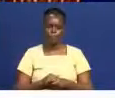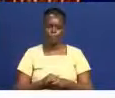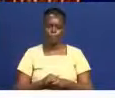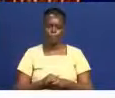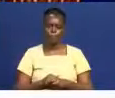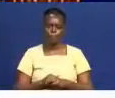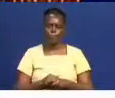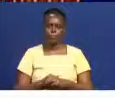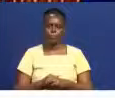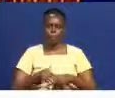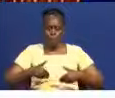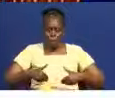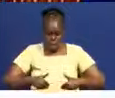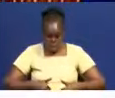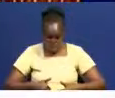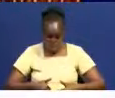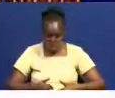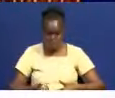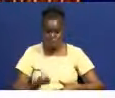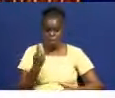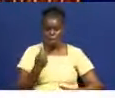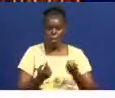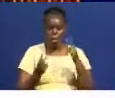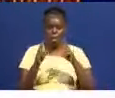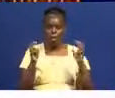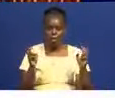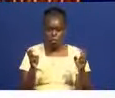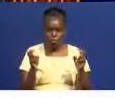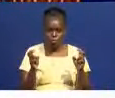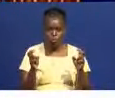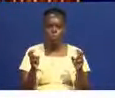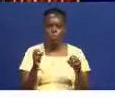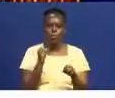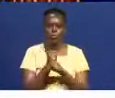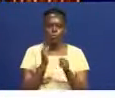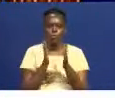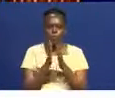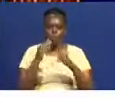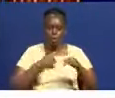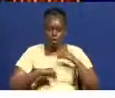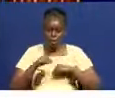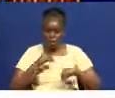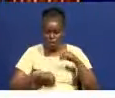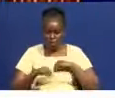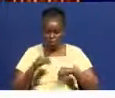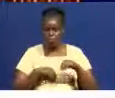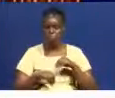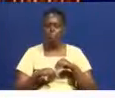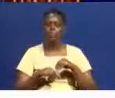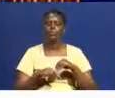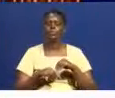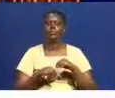issues raised by the youth and other members of public to do with corruption, impunity, incompetence with